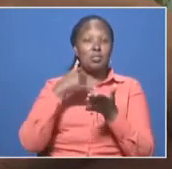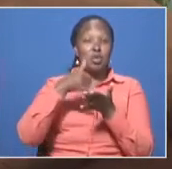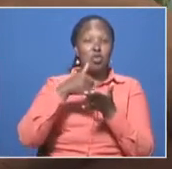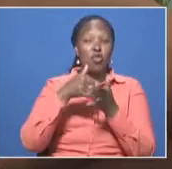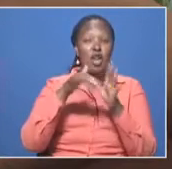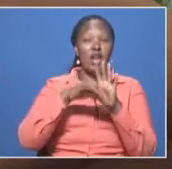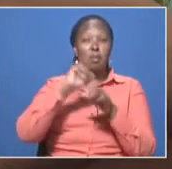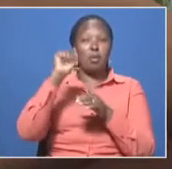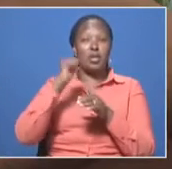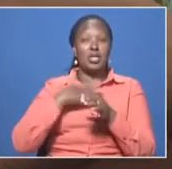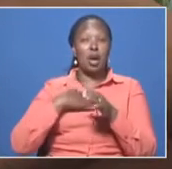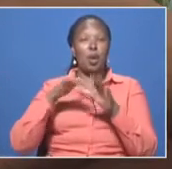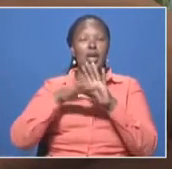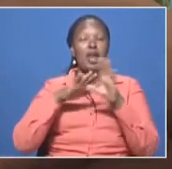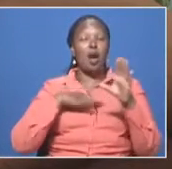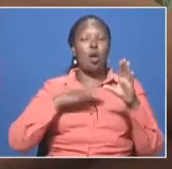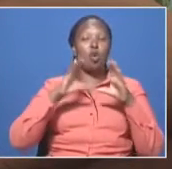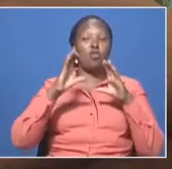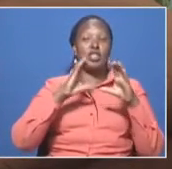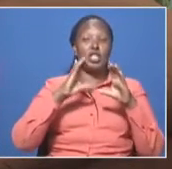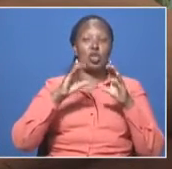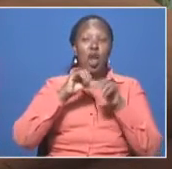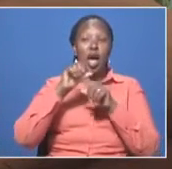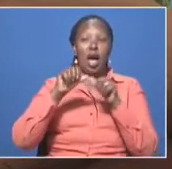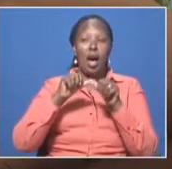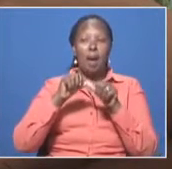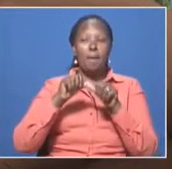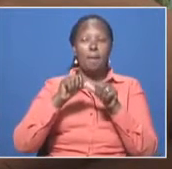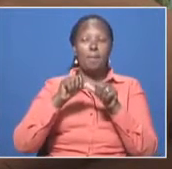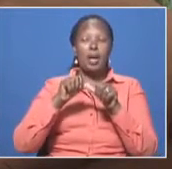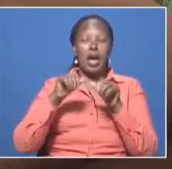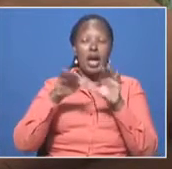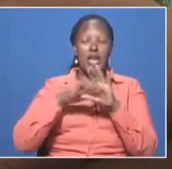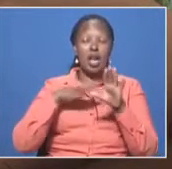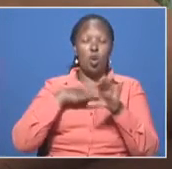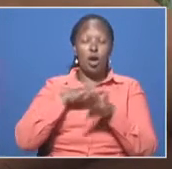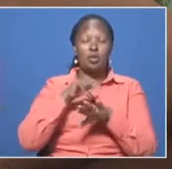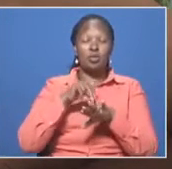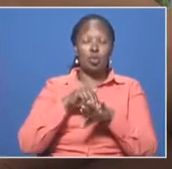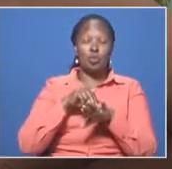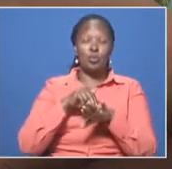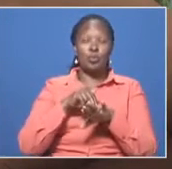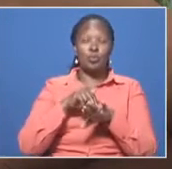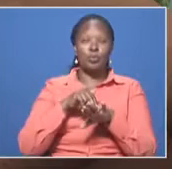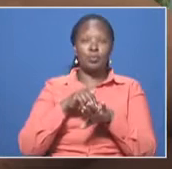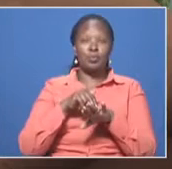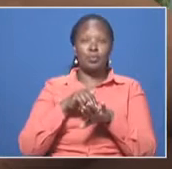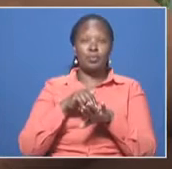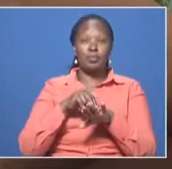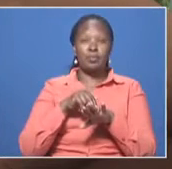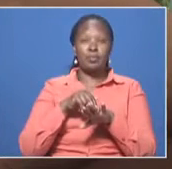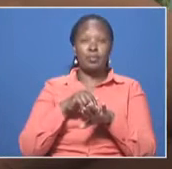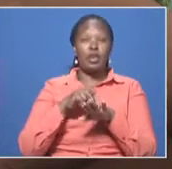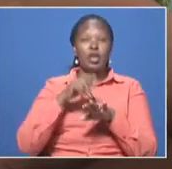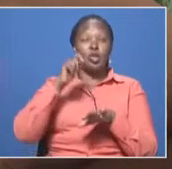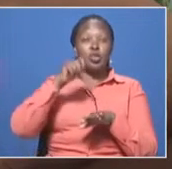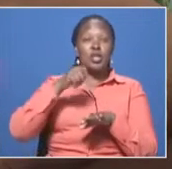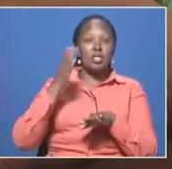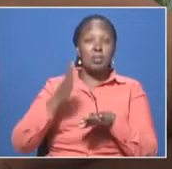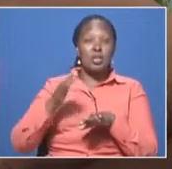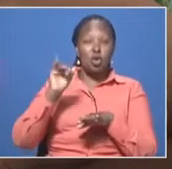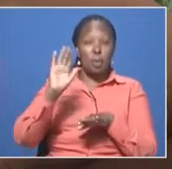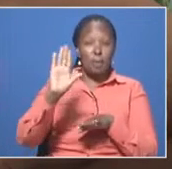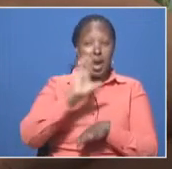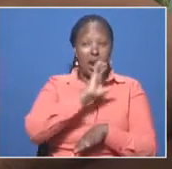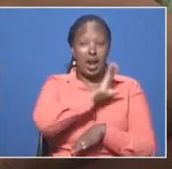Mm-hmm. Into the conversation of our nation. Mm-hmm. Because really you should judge someone by their